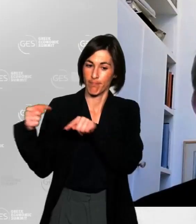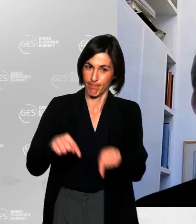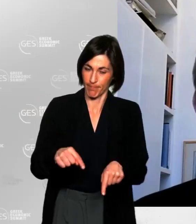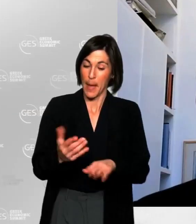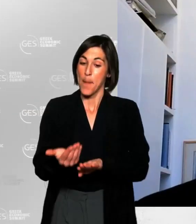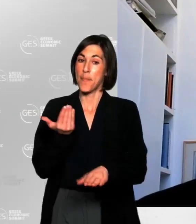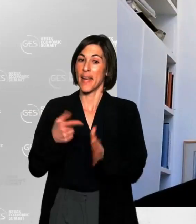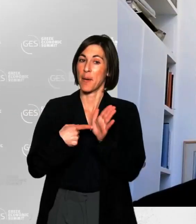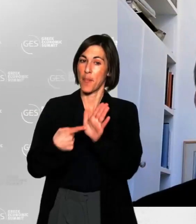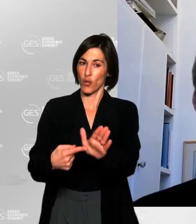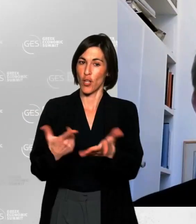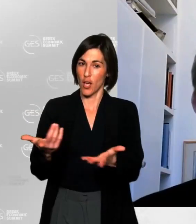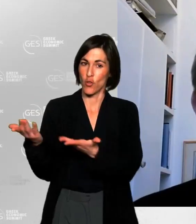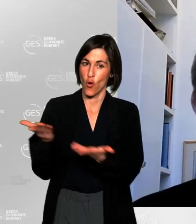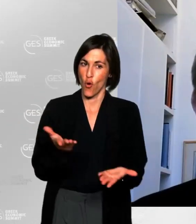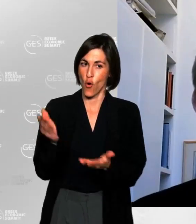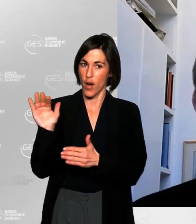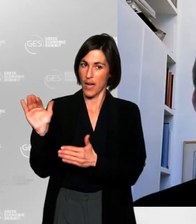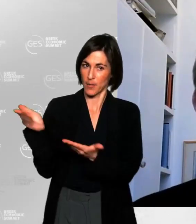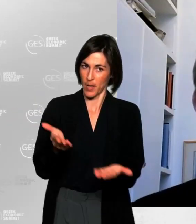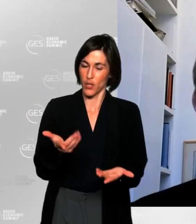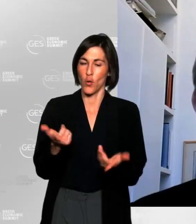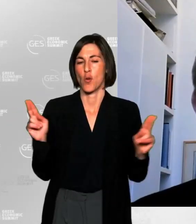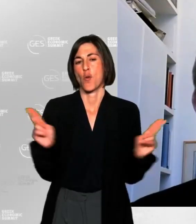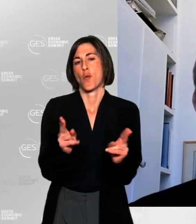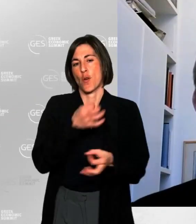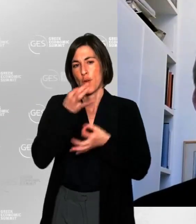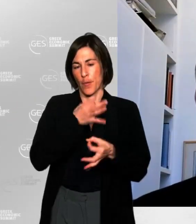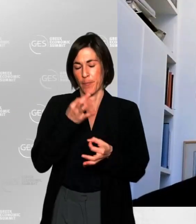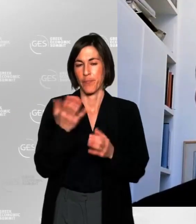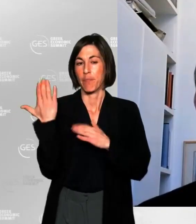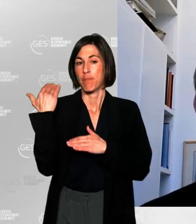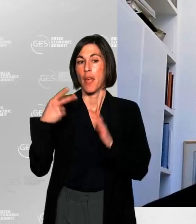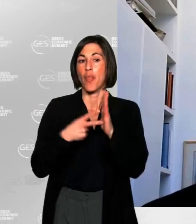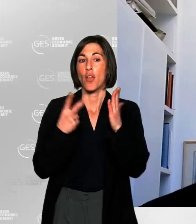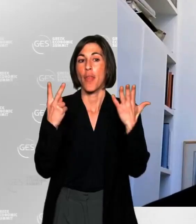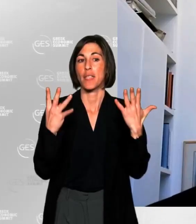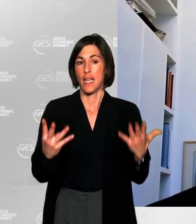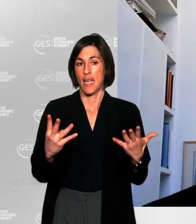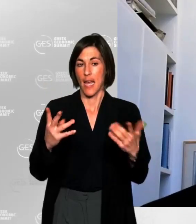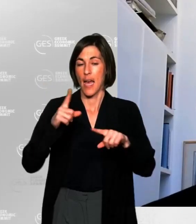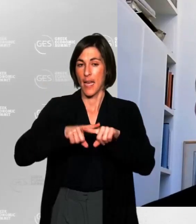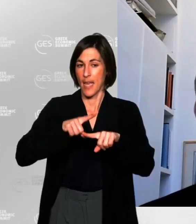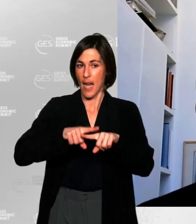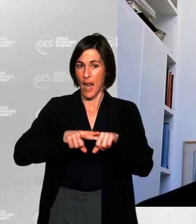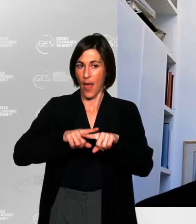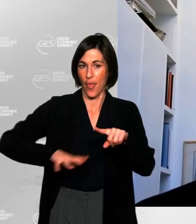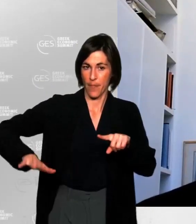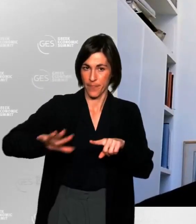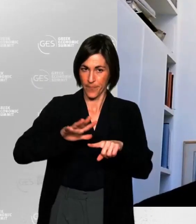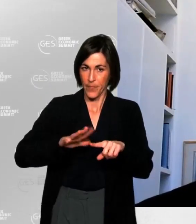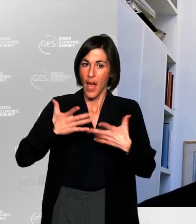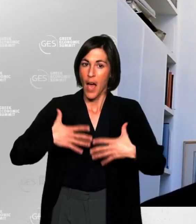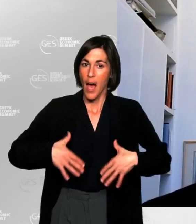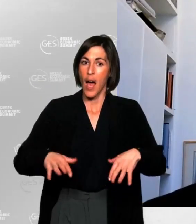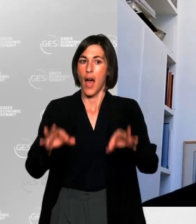intro. In 2009, Greece started spiraling down a debt crisis, which not only affected the